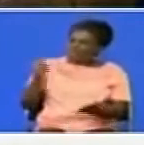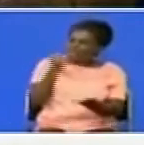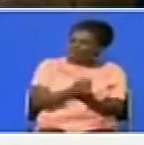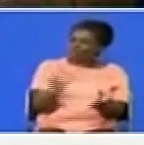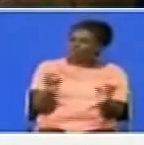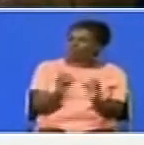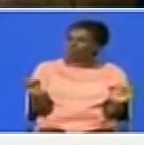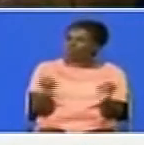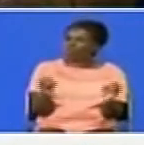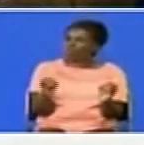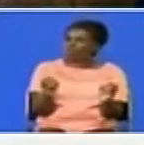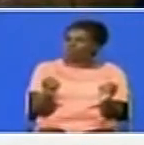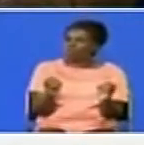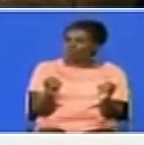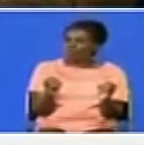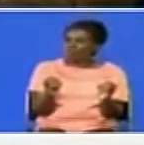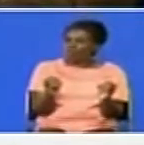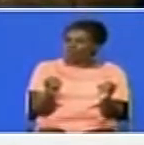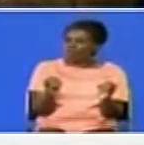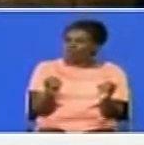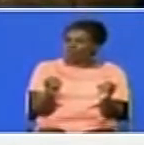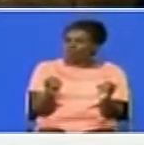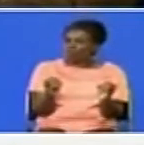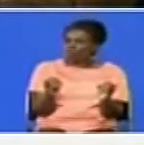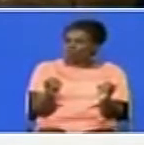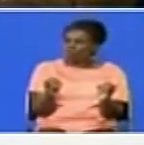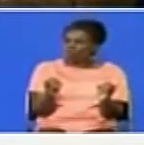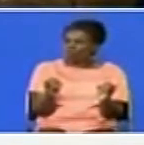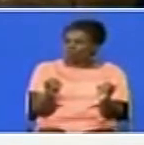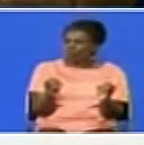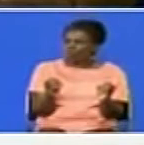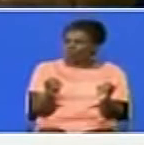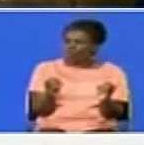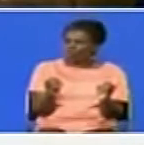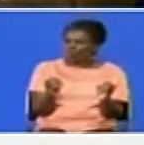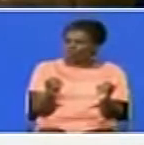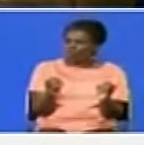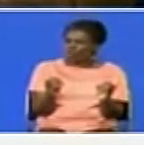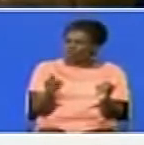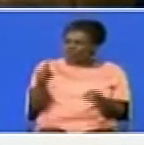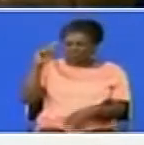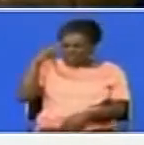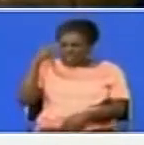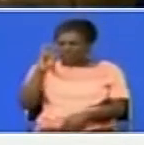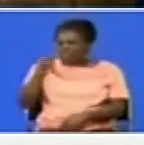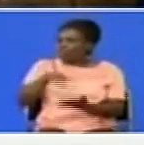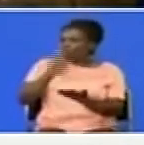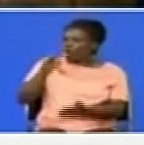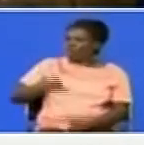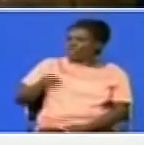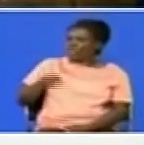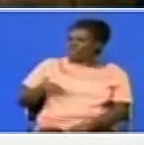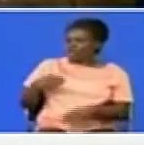the president's cabinet isn't, you know, constitutionally constituted. But that's another matter for another day. But do you think we will see more women and